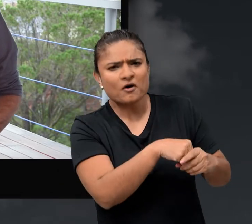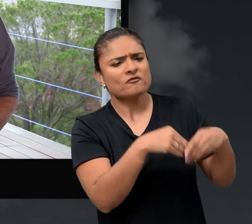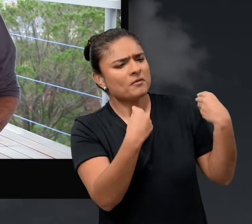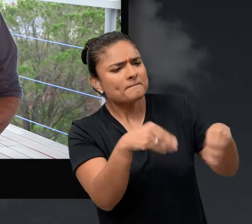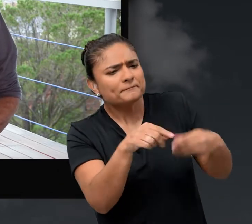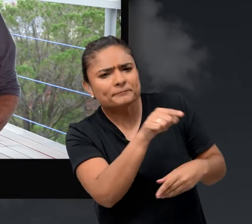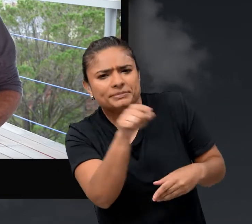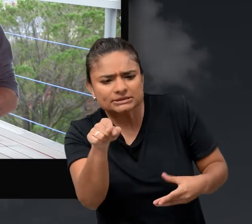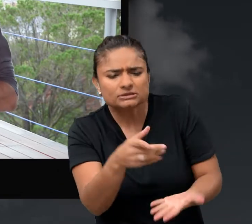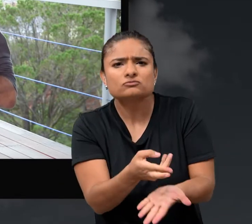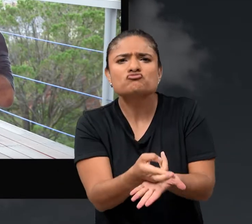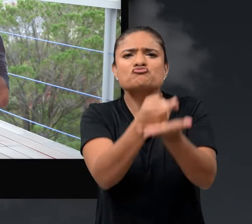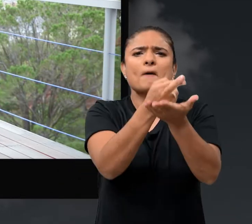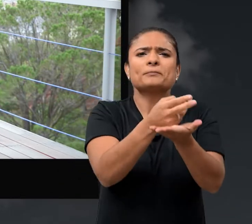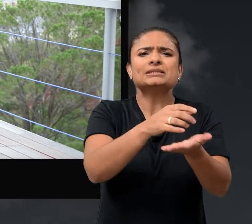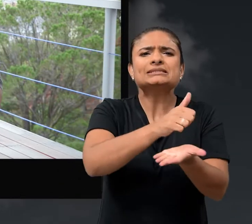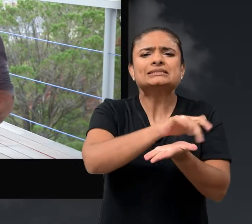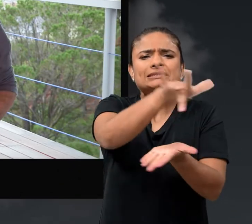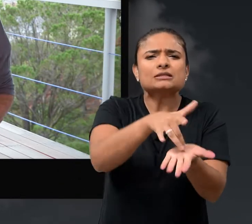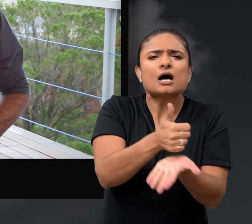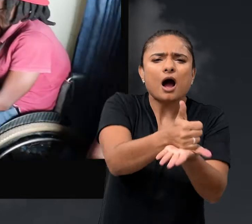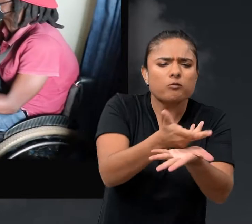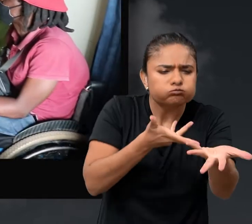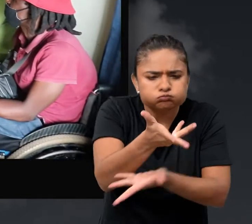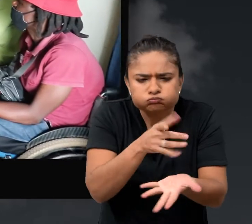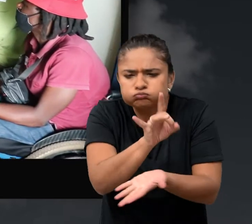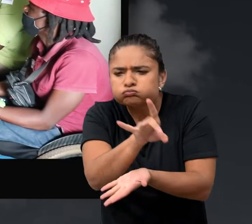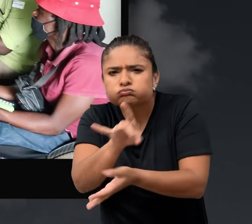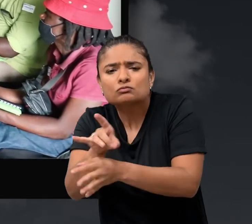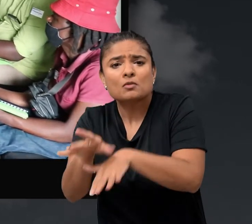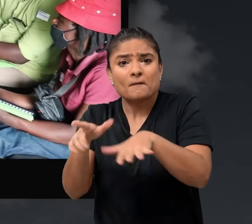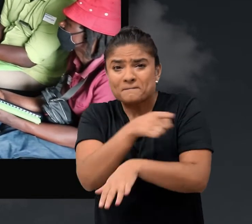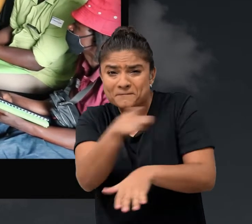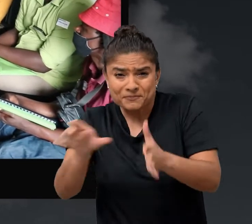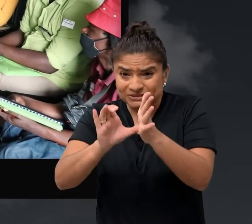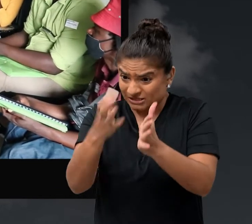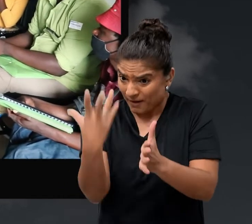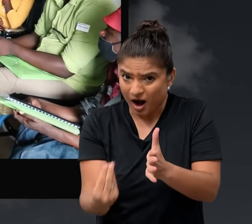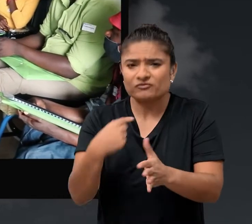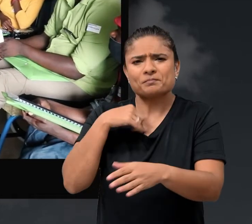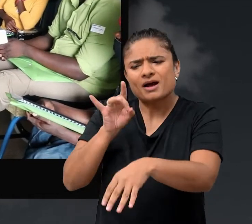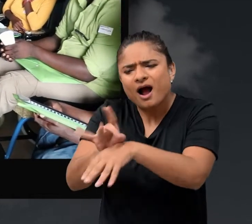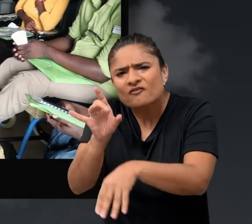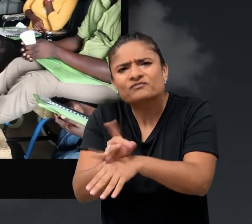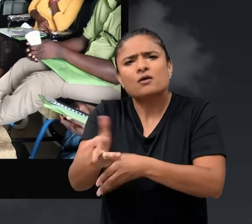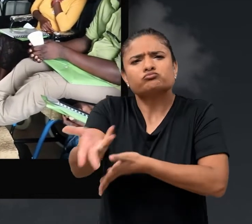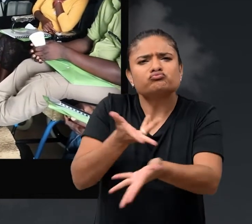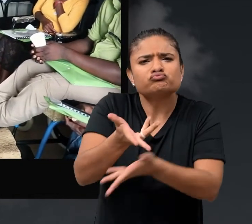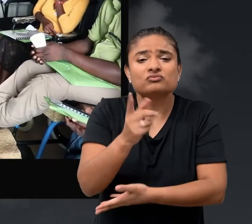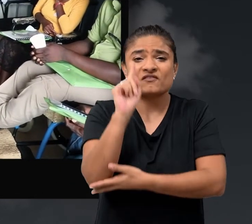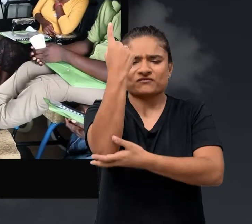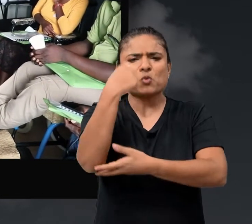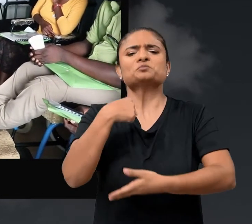at the rehab centre in just talking to people with disabilities. The first thing that I learned there